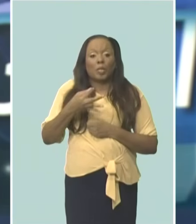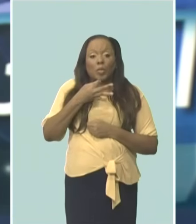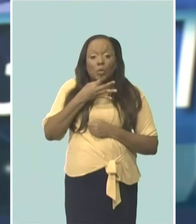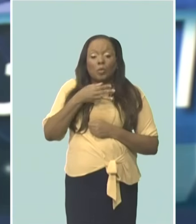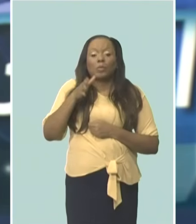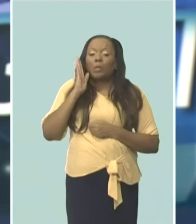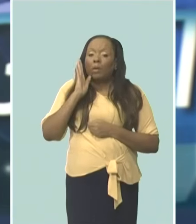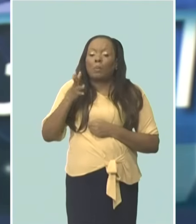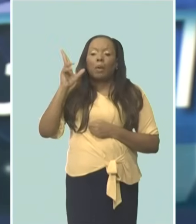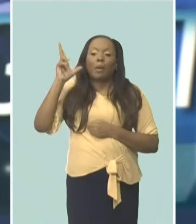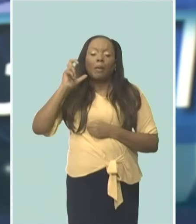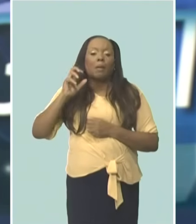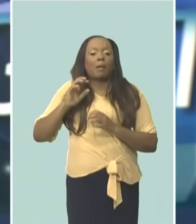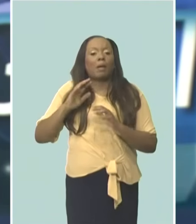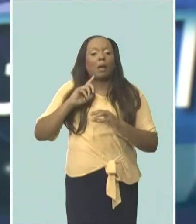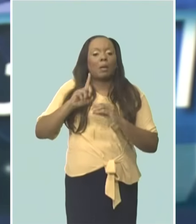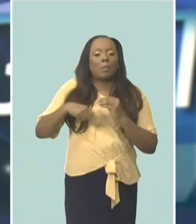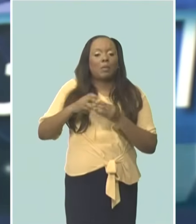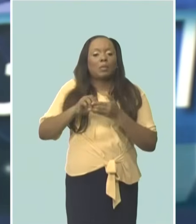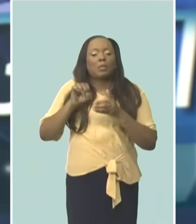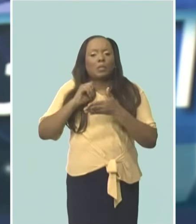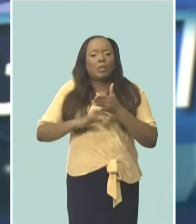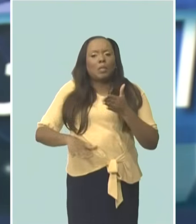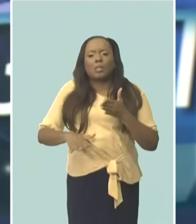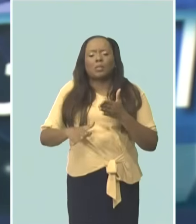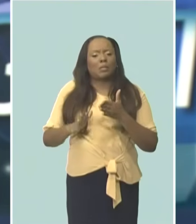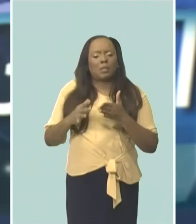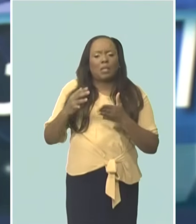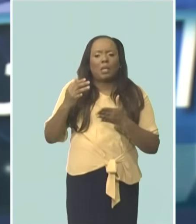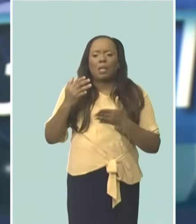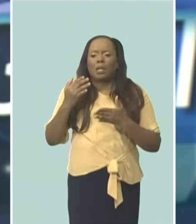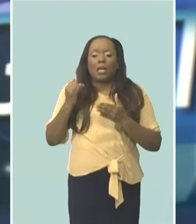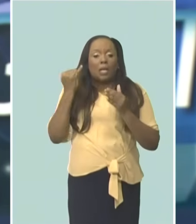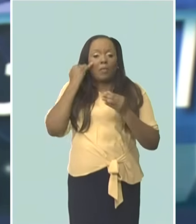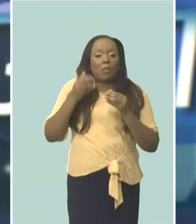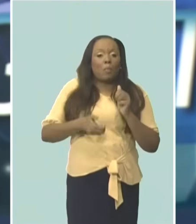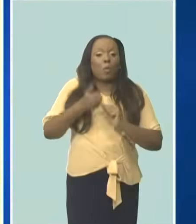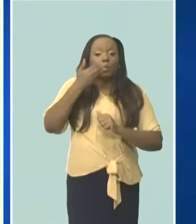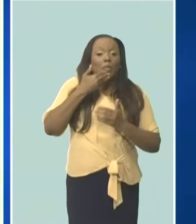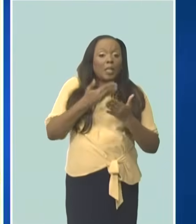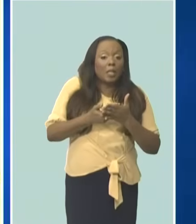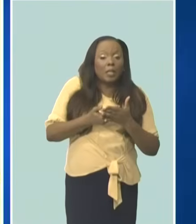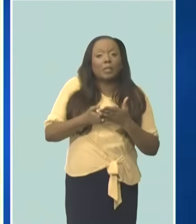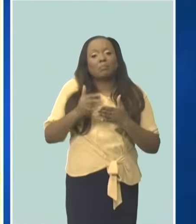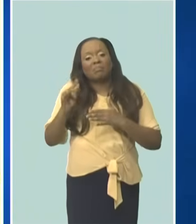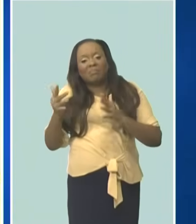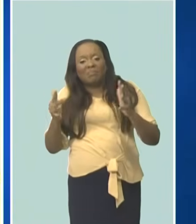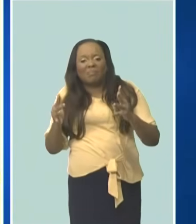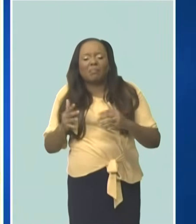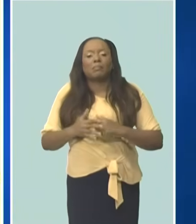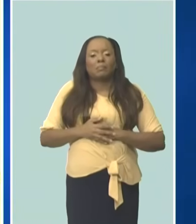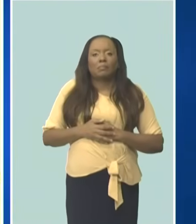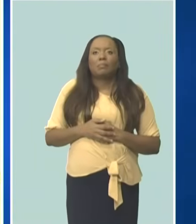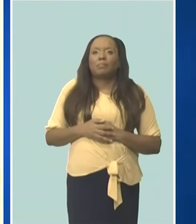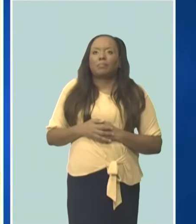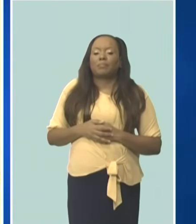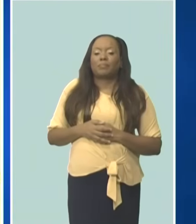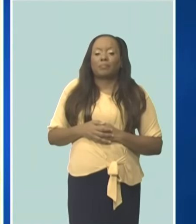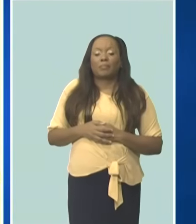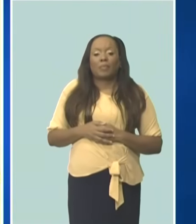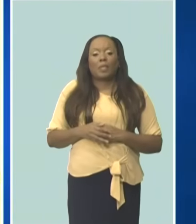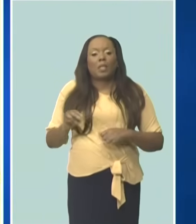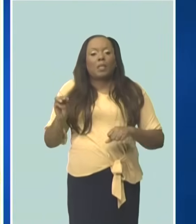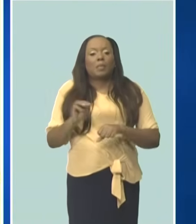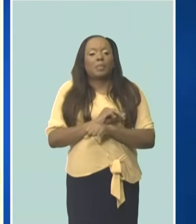overall performance in this year's CXC and CAPE exams. We will be guided by our Minister